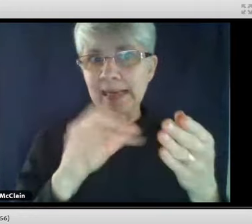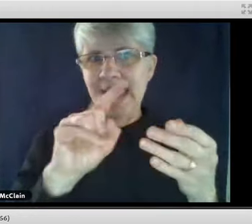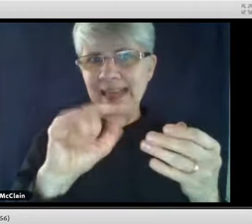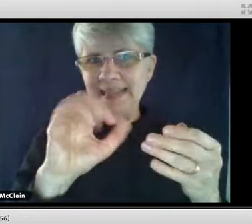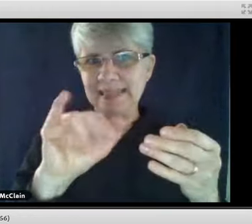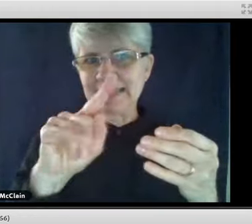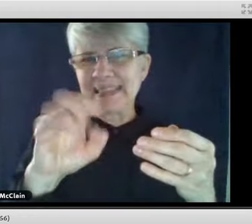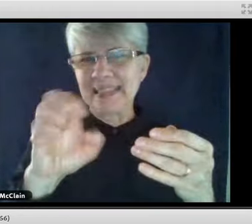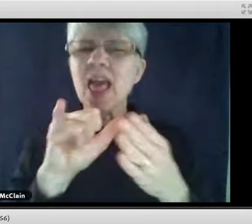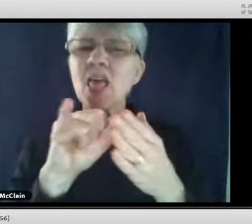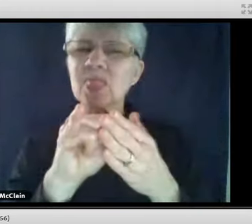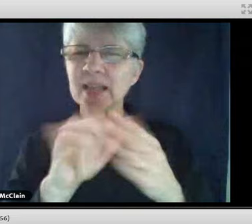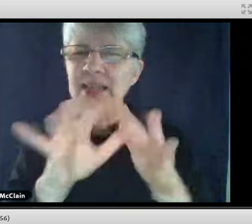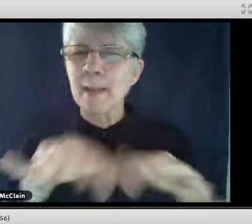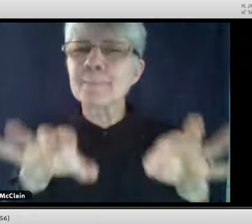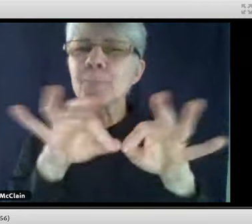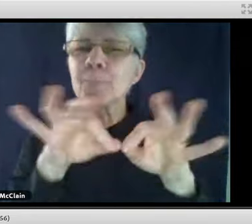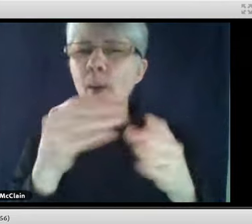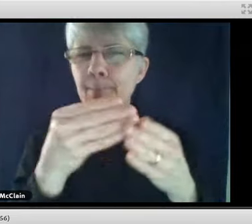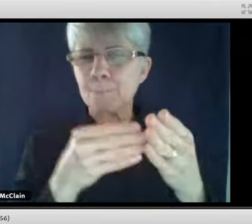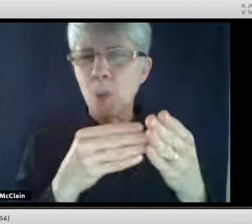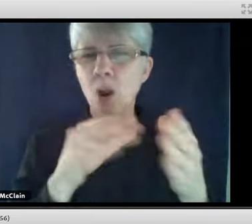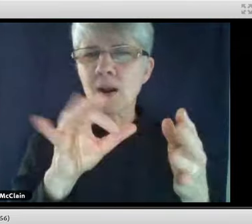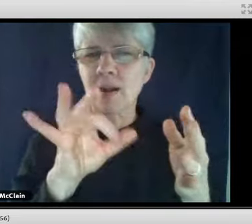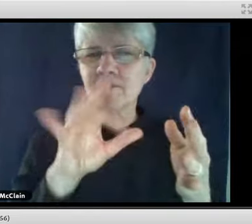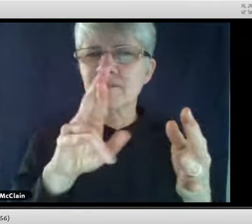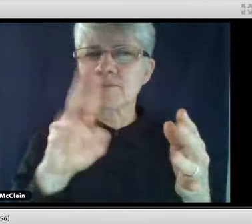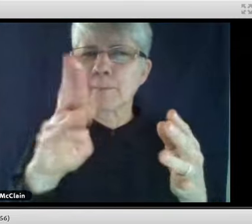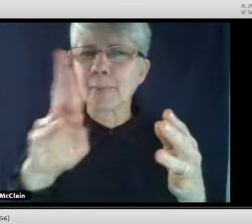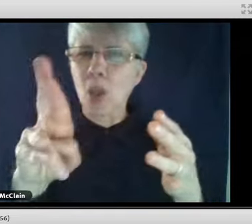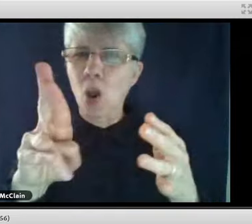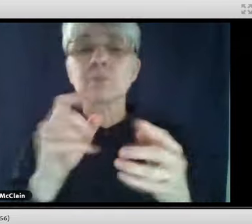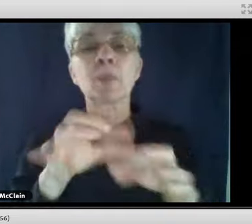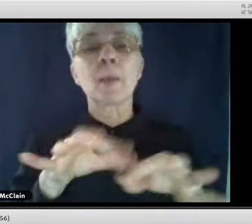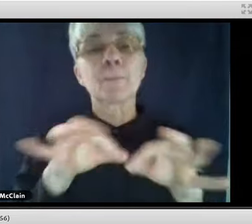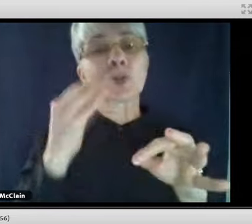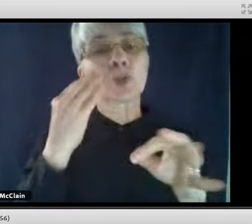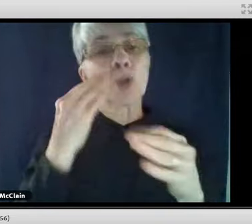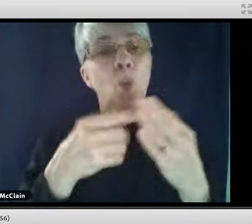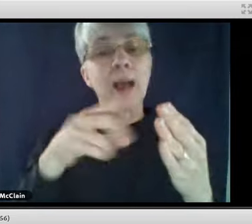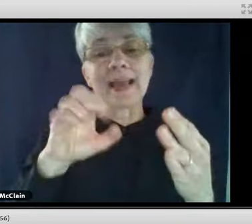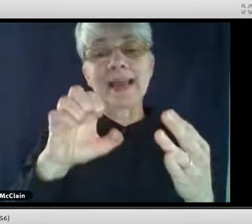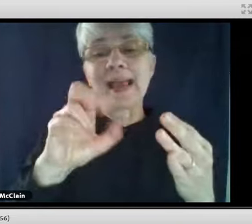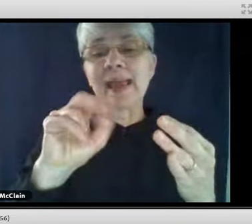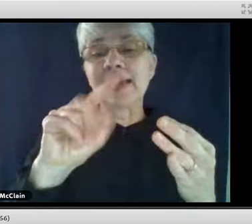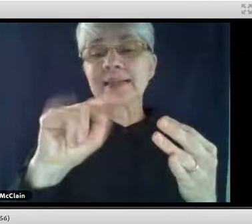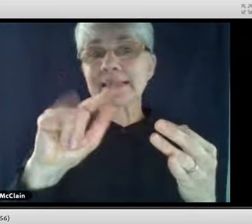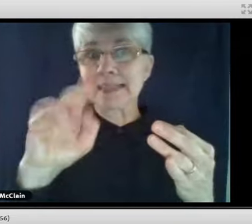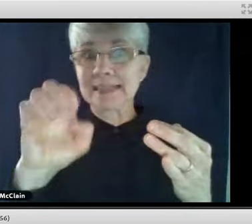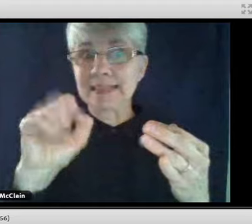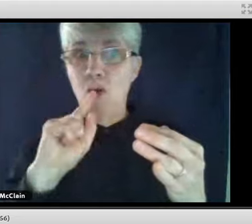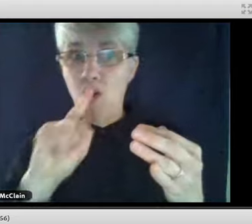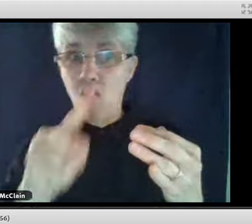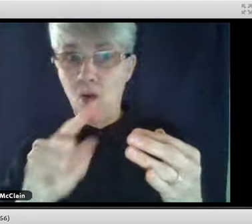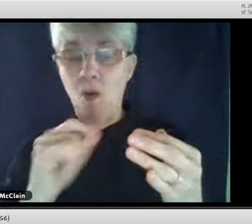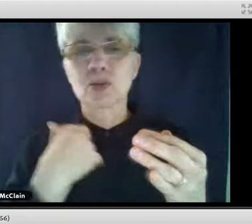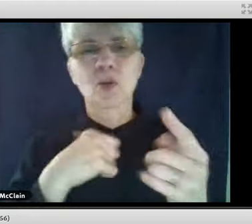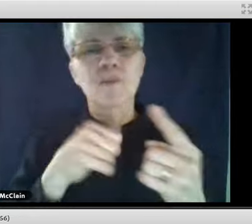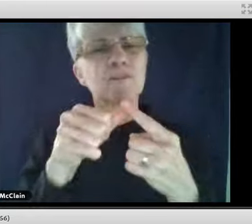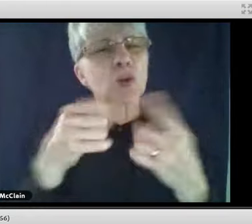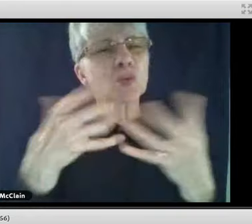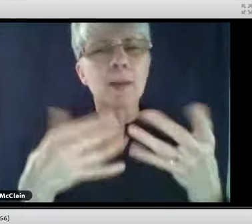said, very important, a part of FRBR, so it's important to know what they are, okay, so we can talk about them. So first of